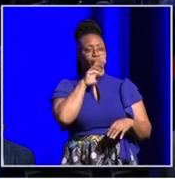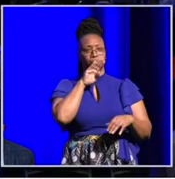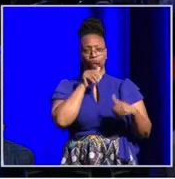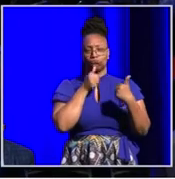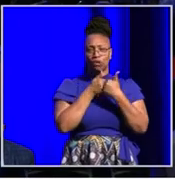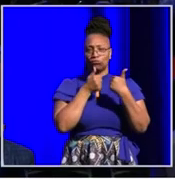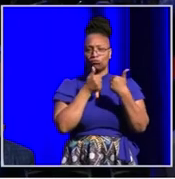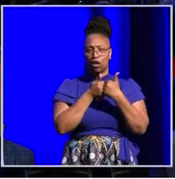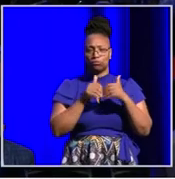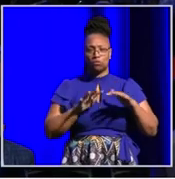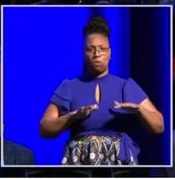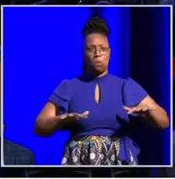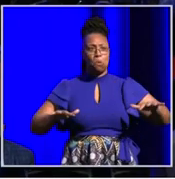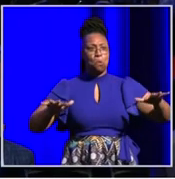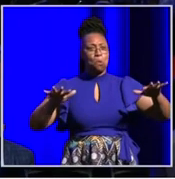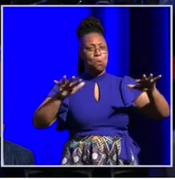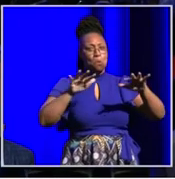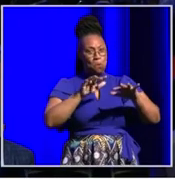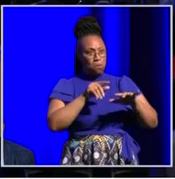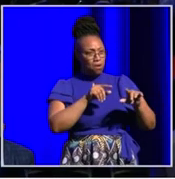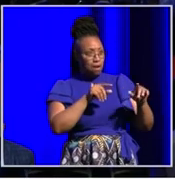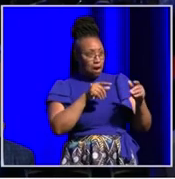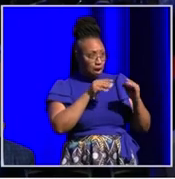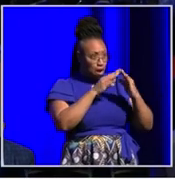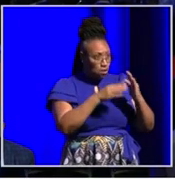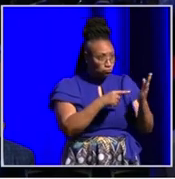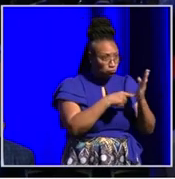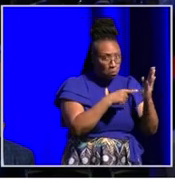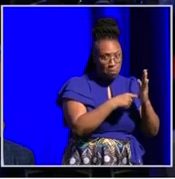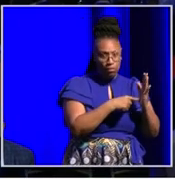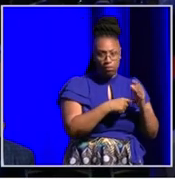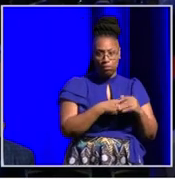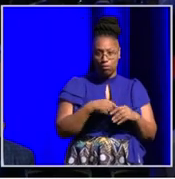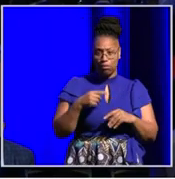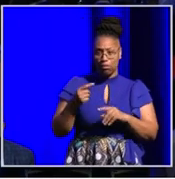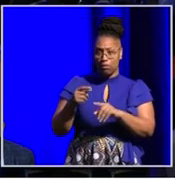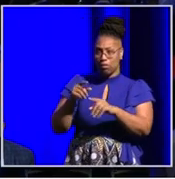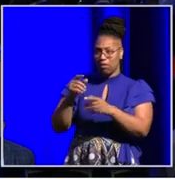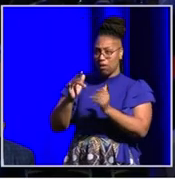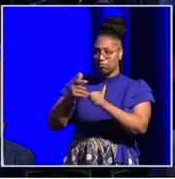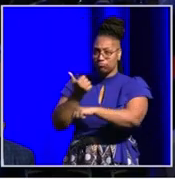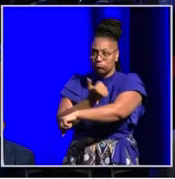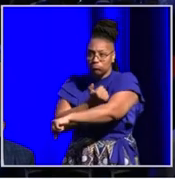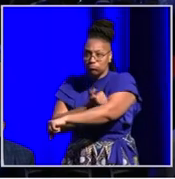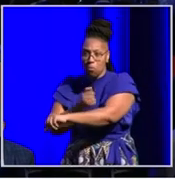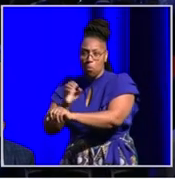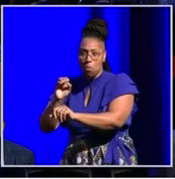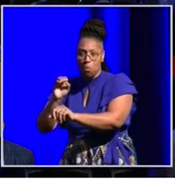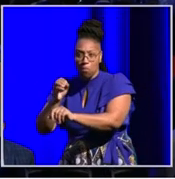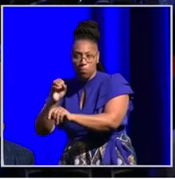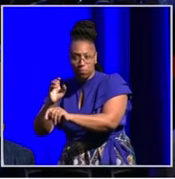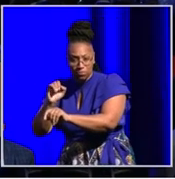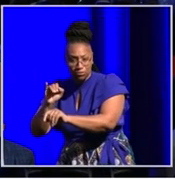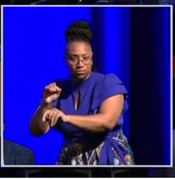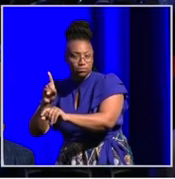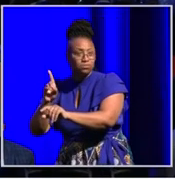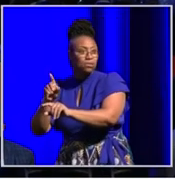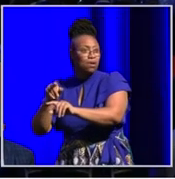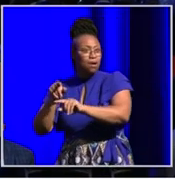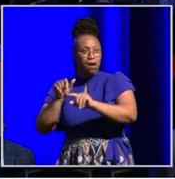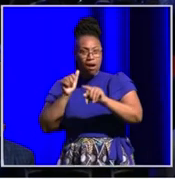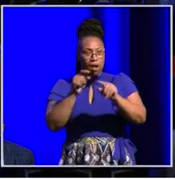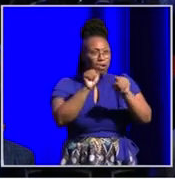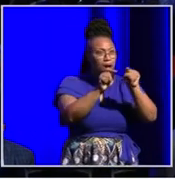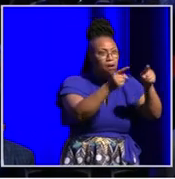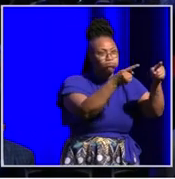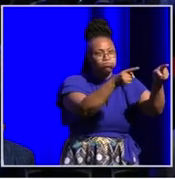affordability, opioid abuse, and the senseless violence in our streets, that you lift up your countenance upon them and give them peace